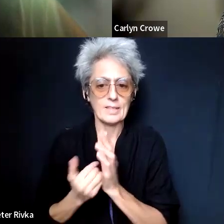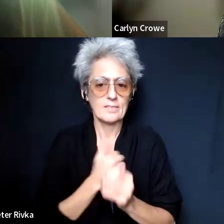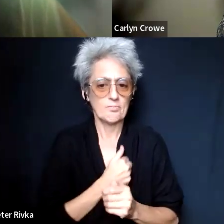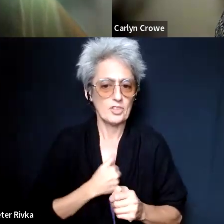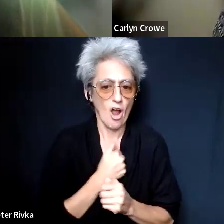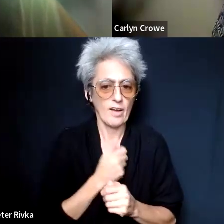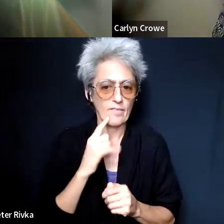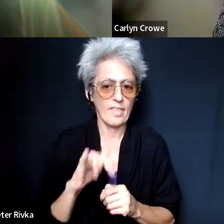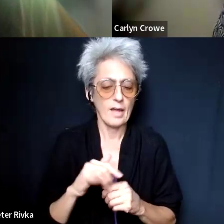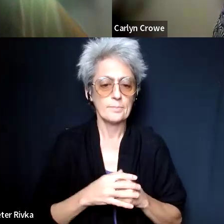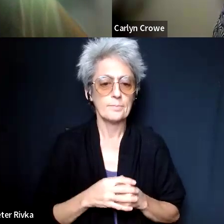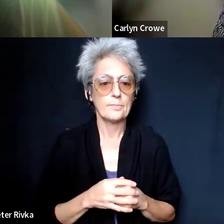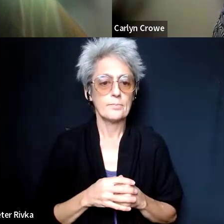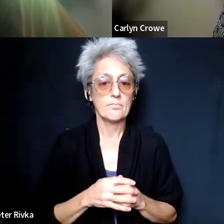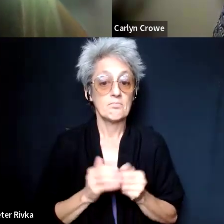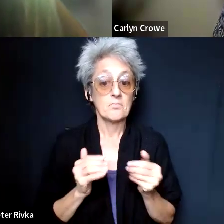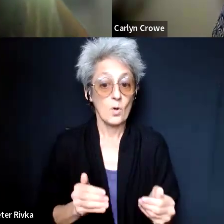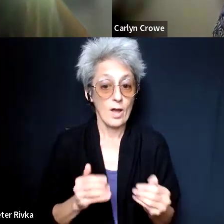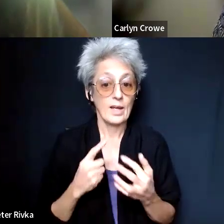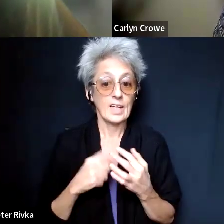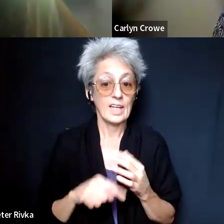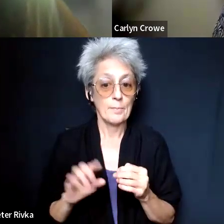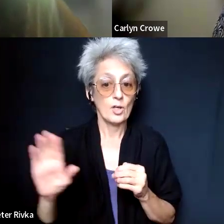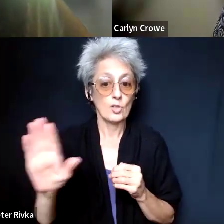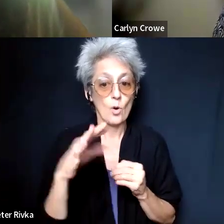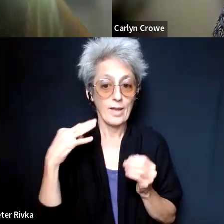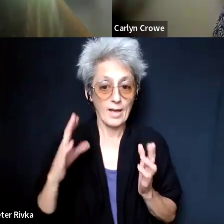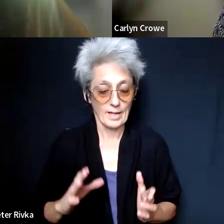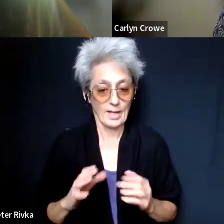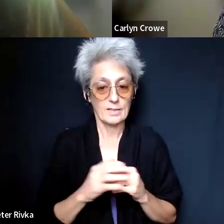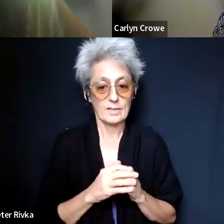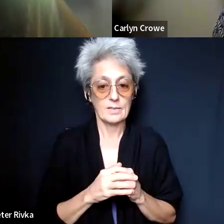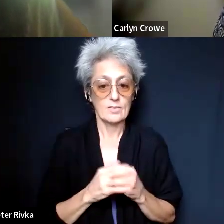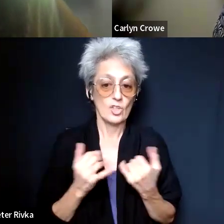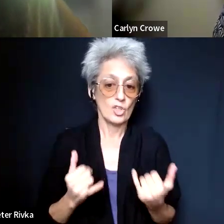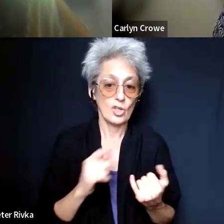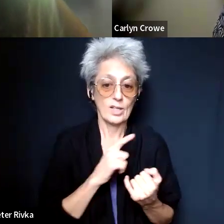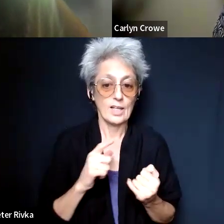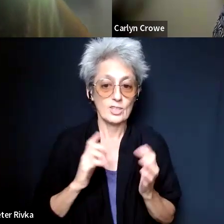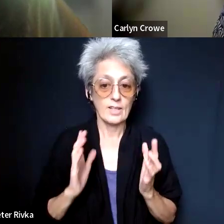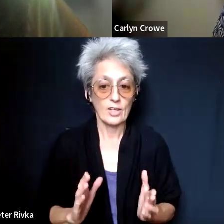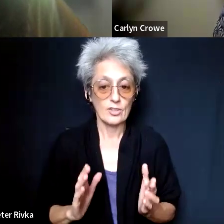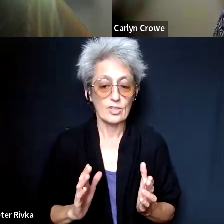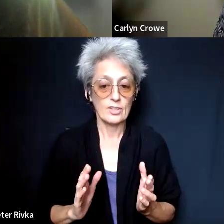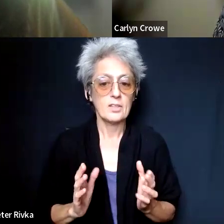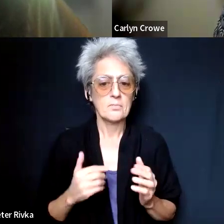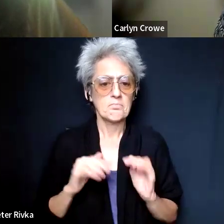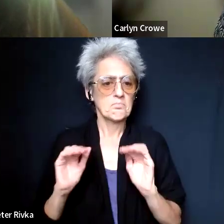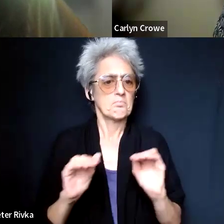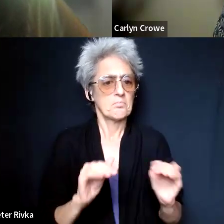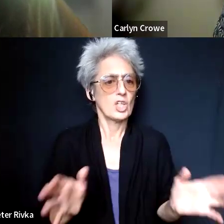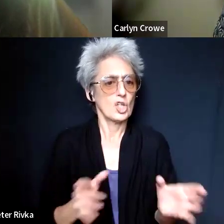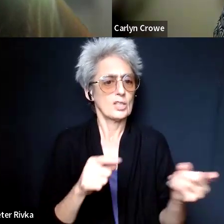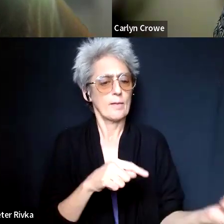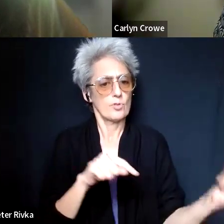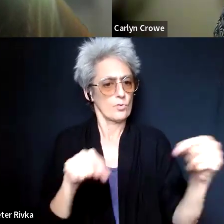just go ahead and email your candidates or your current legislator and encourage them to go, even